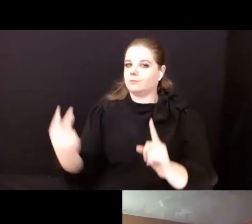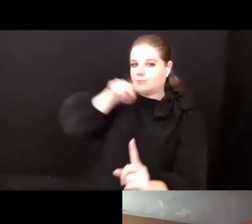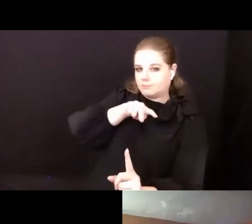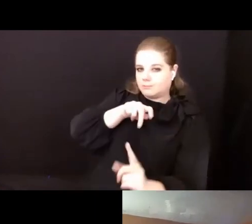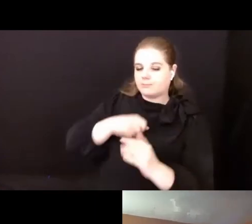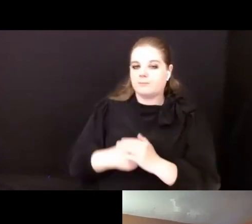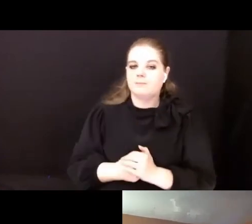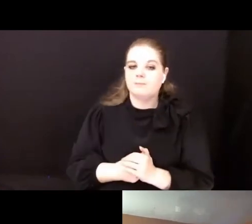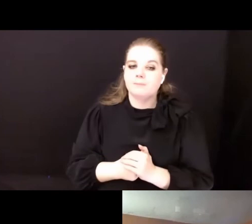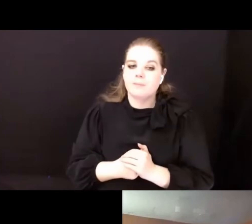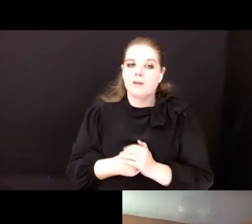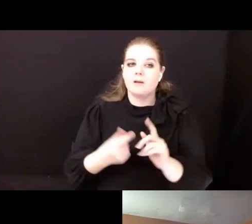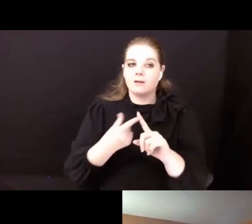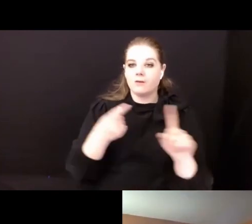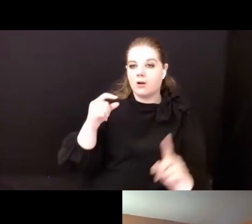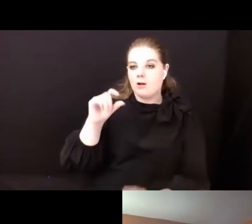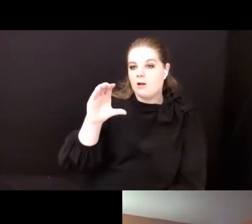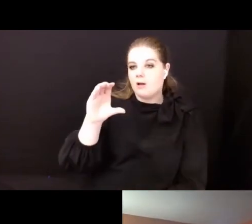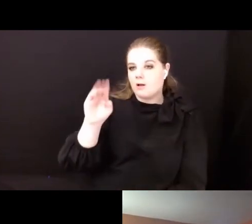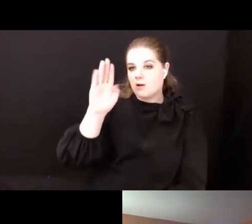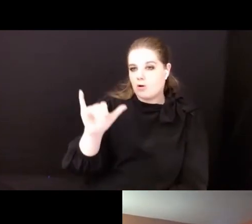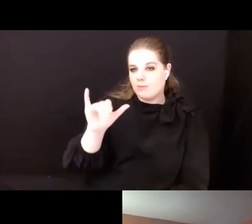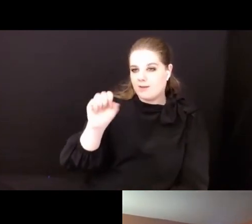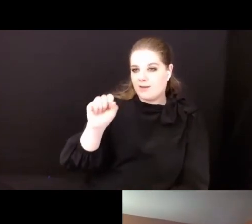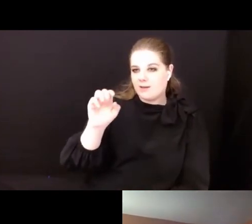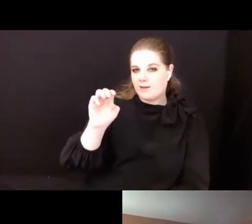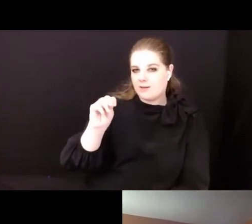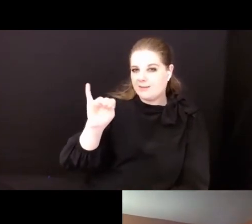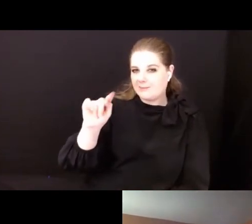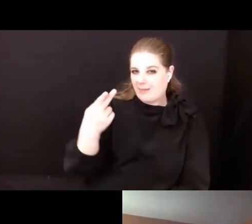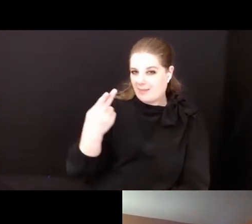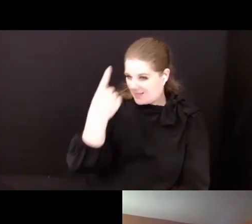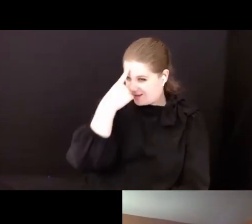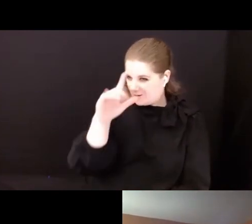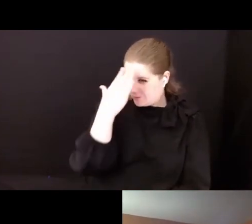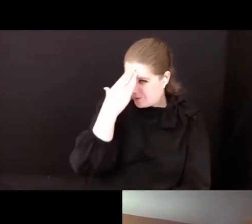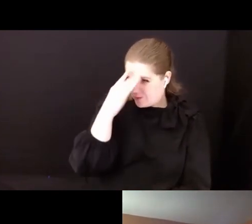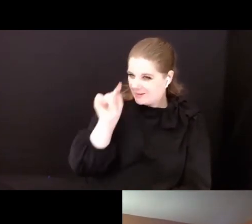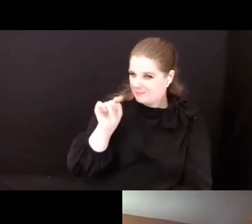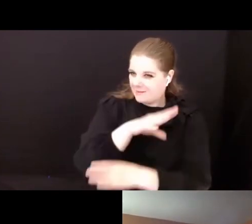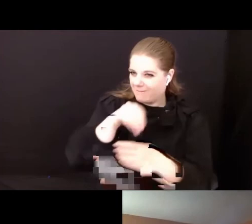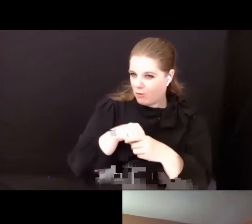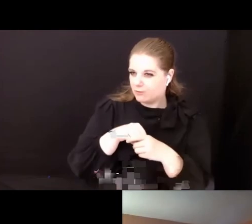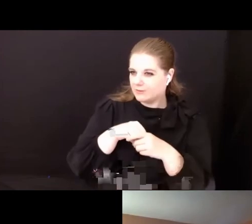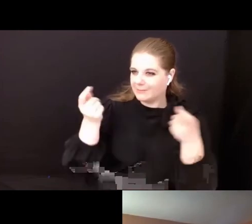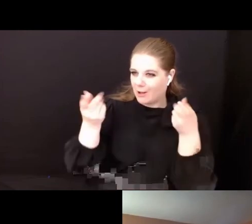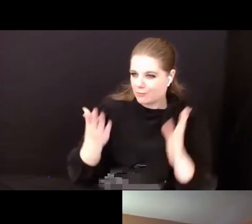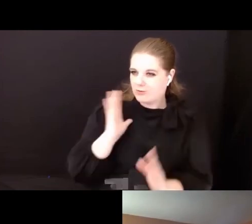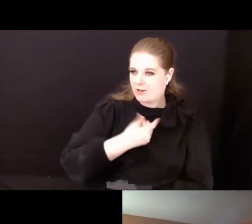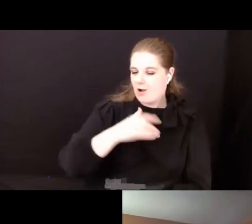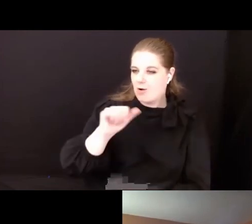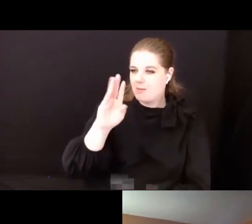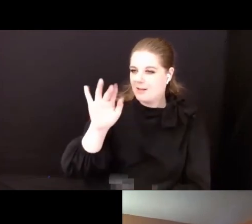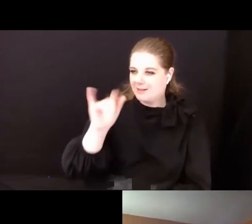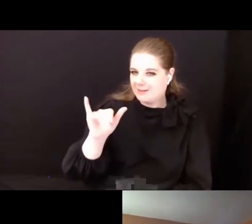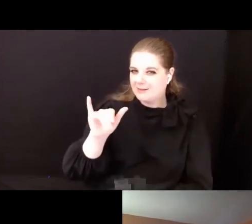we from Colby Smith, and I think you know Colby. He's participated as a moderator in our Ability events in the